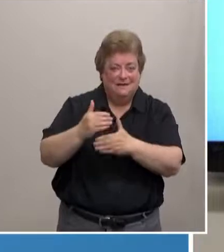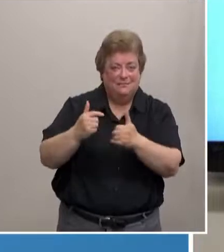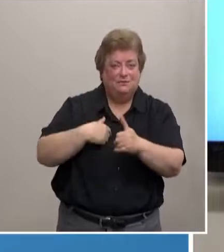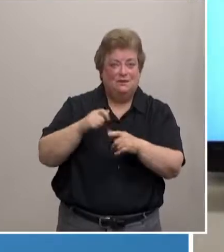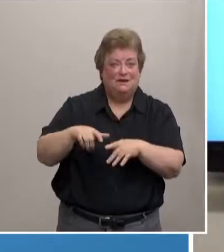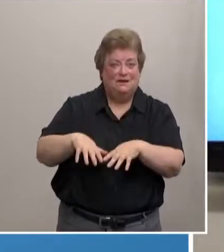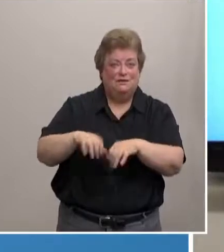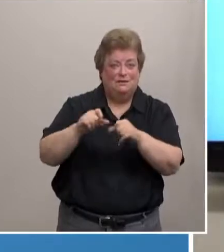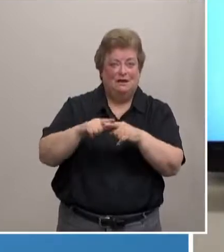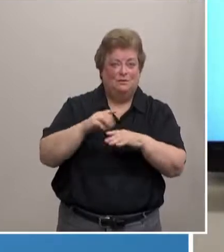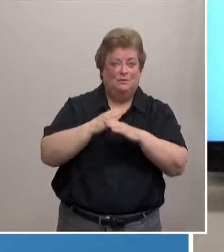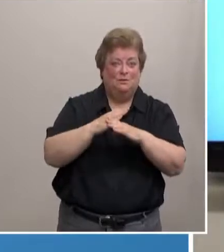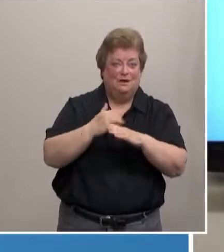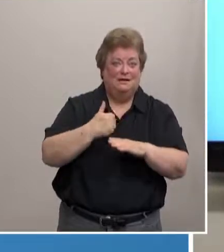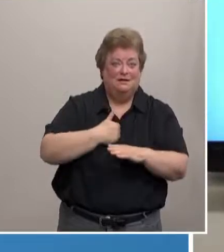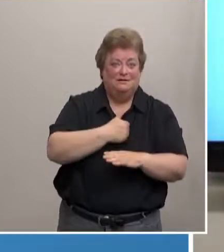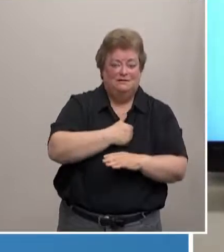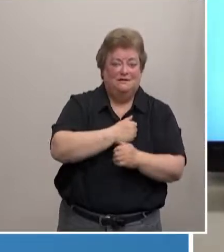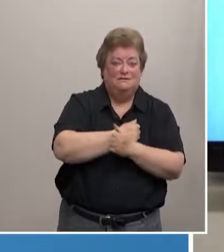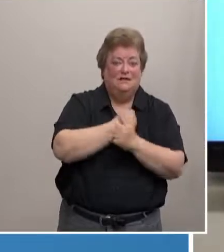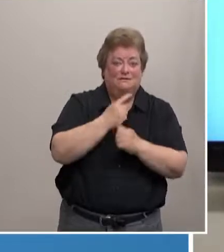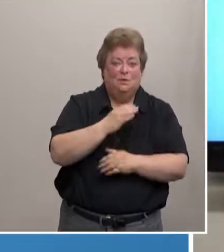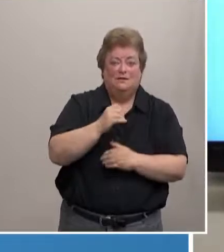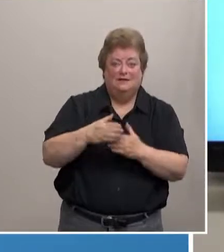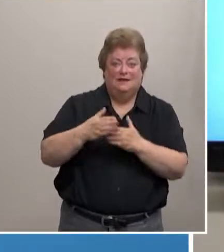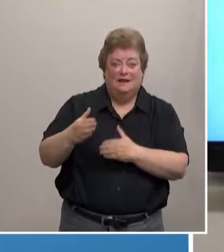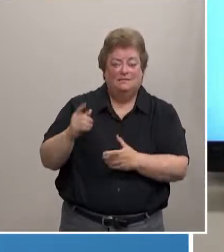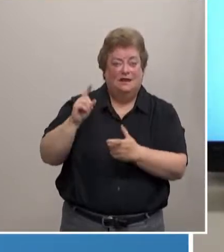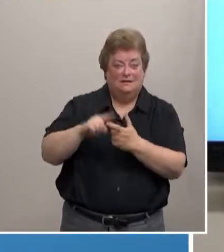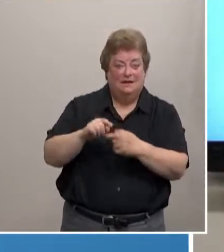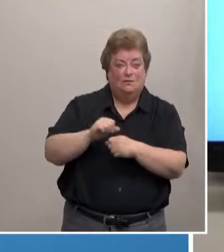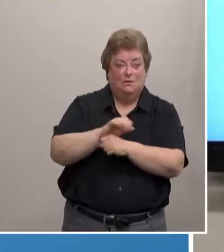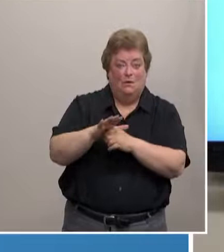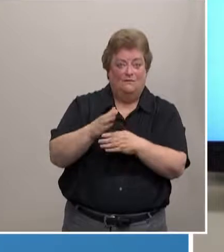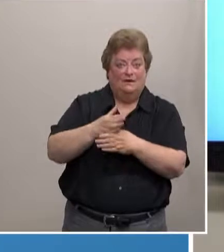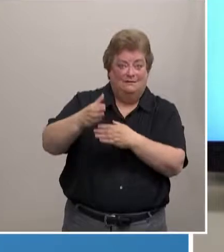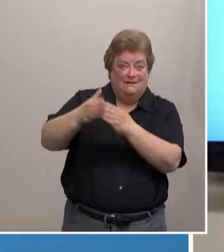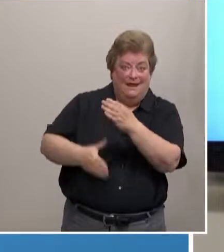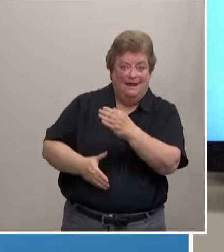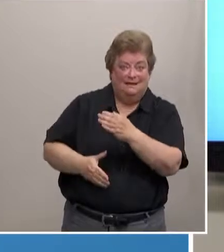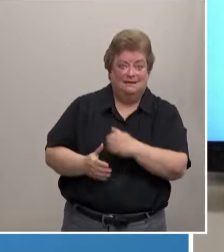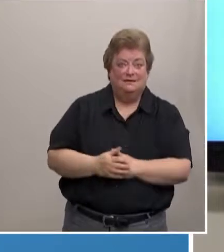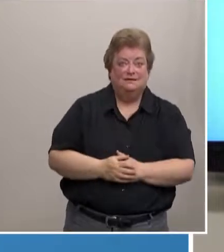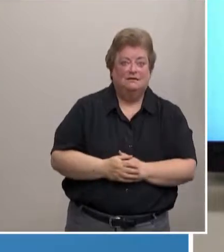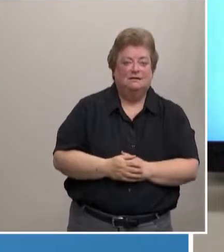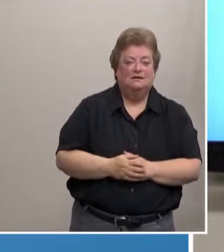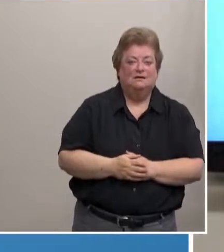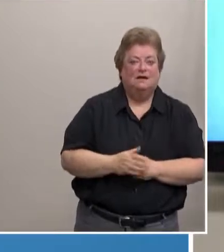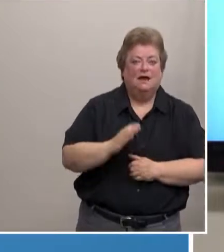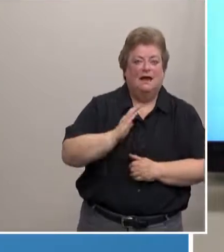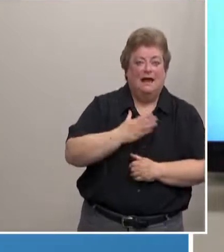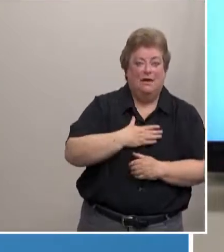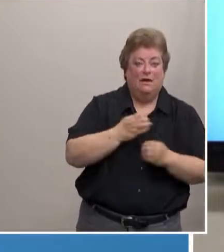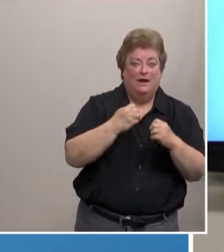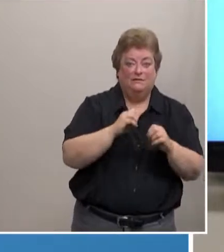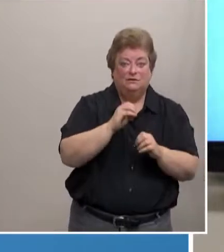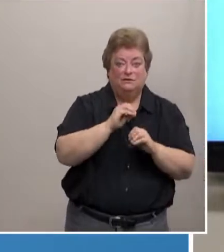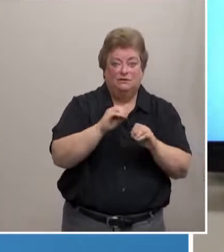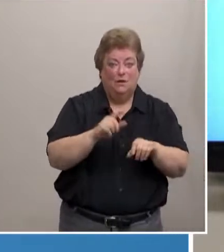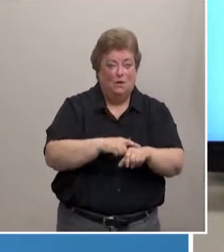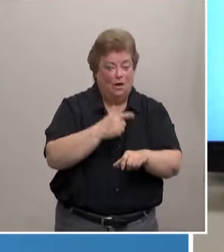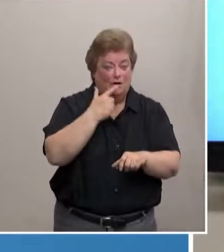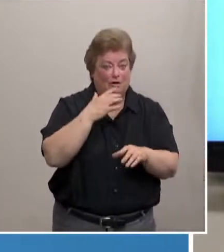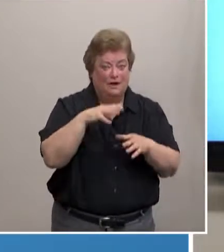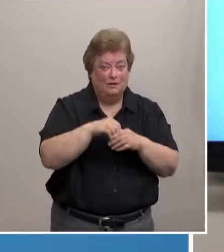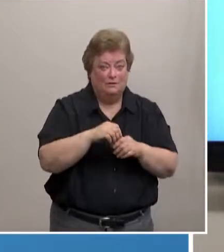ourselves, our loved ones, and our neighbors until the pandemic comes to an end. What our ongoing efforts will no longer include, at least for